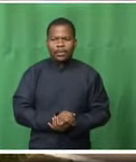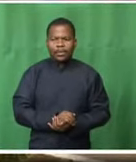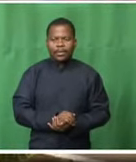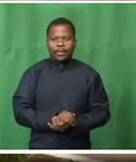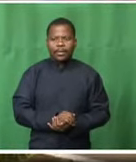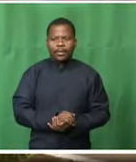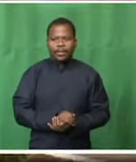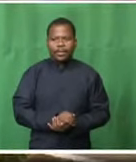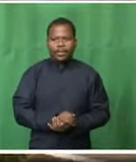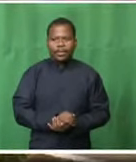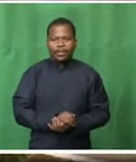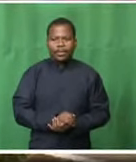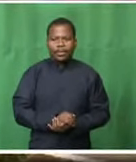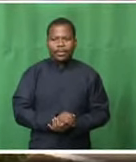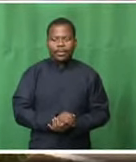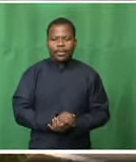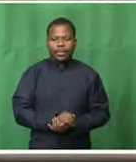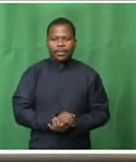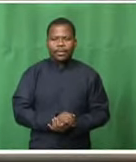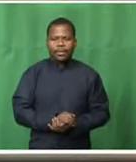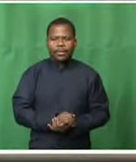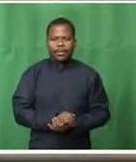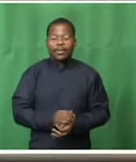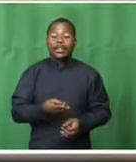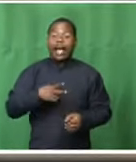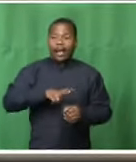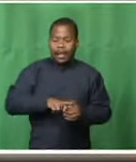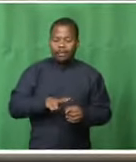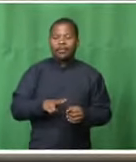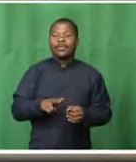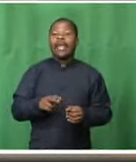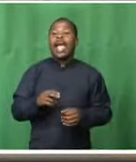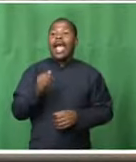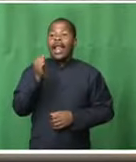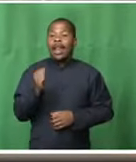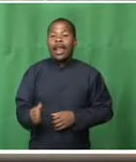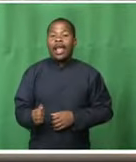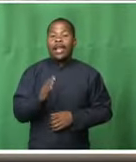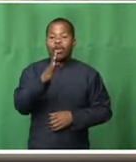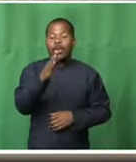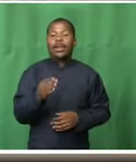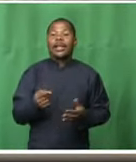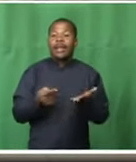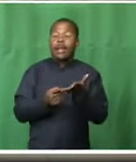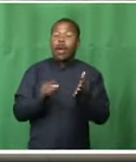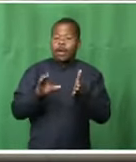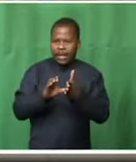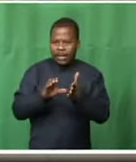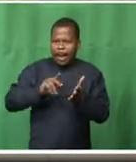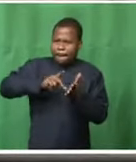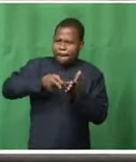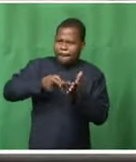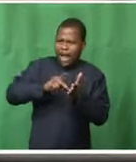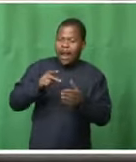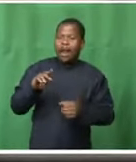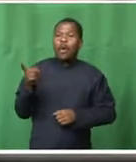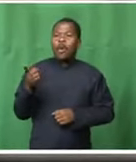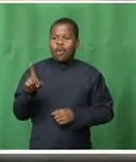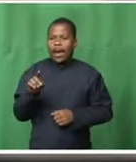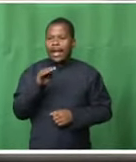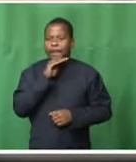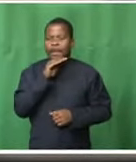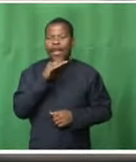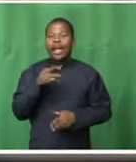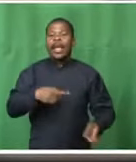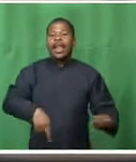So kahle kahle ngiloko lokwendekako eZulwini municipality has planned or scheduled to